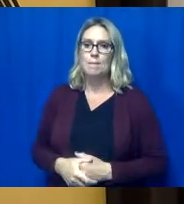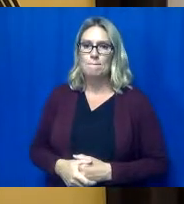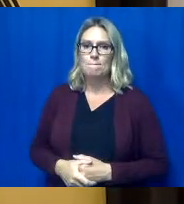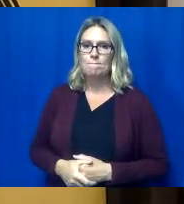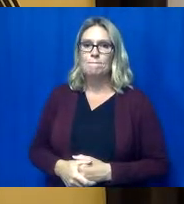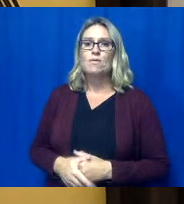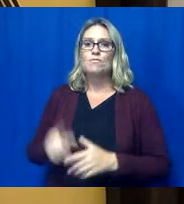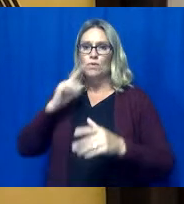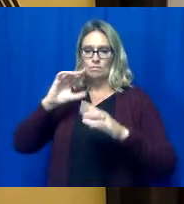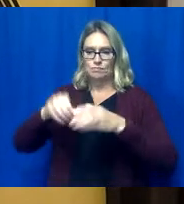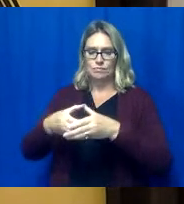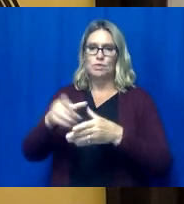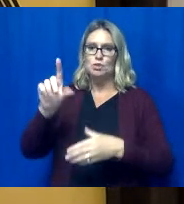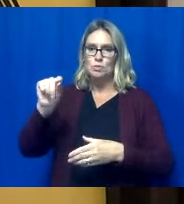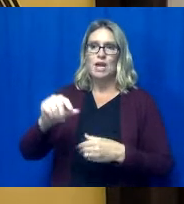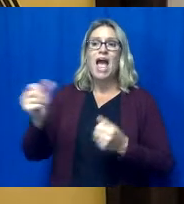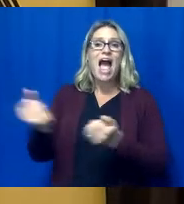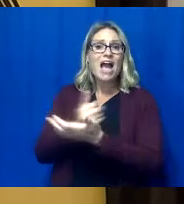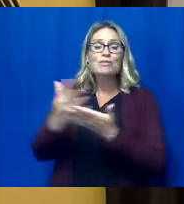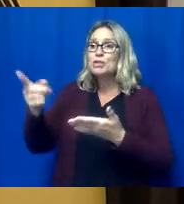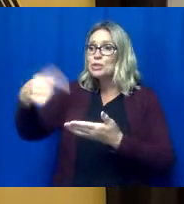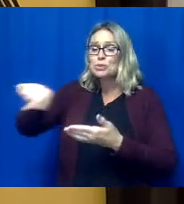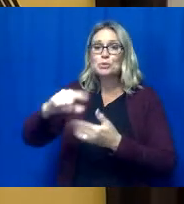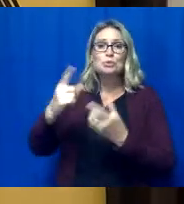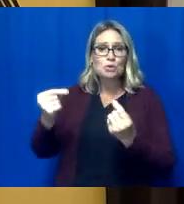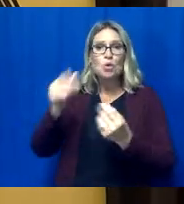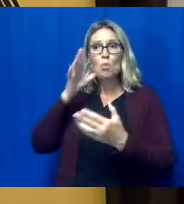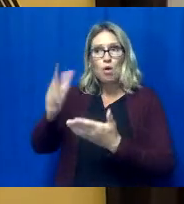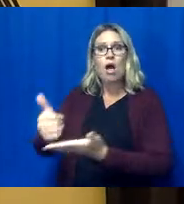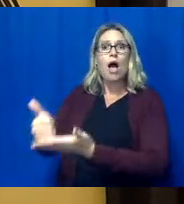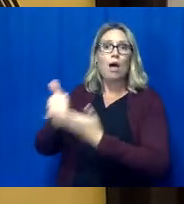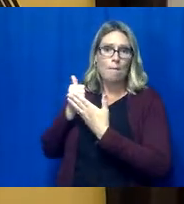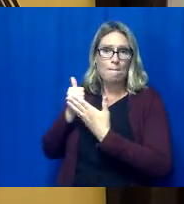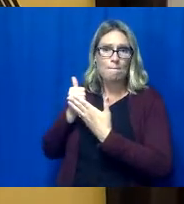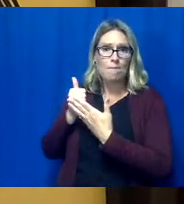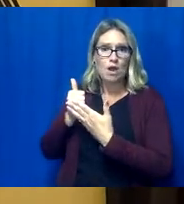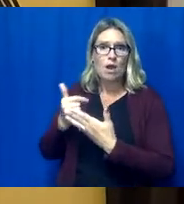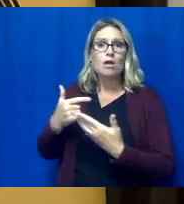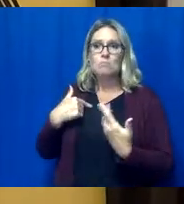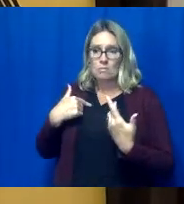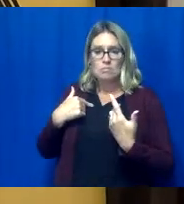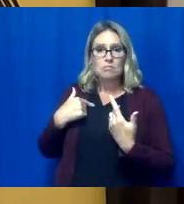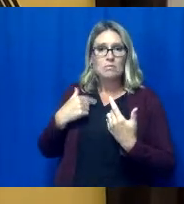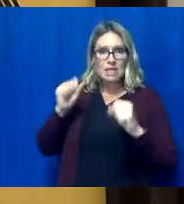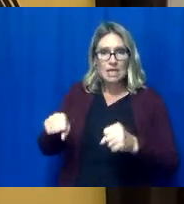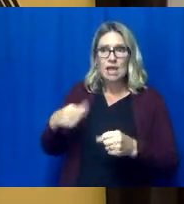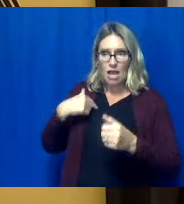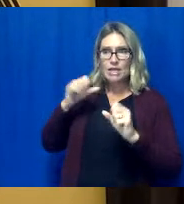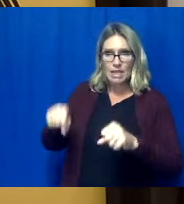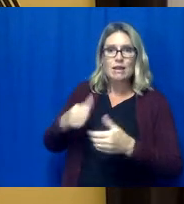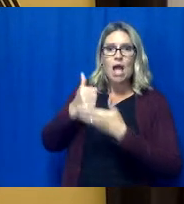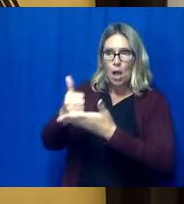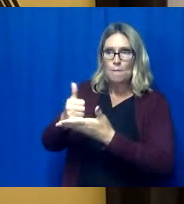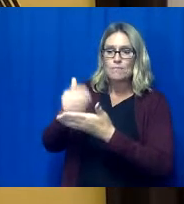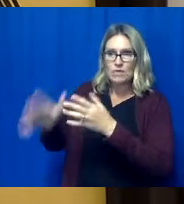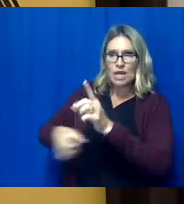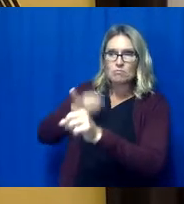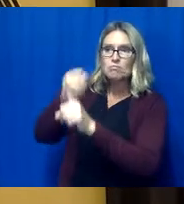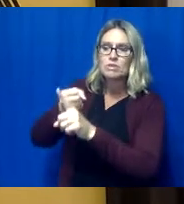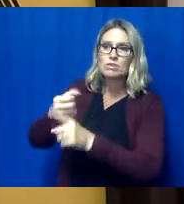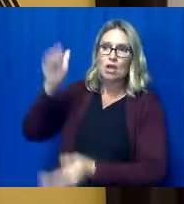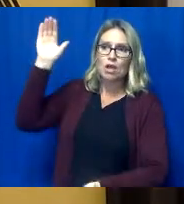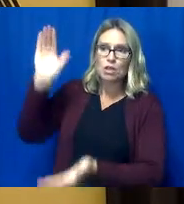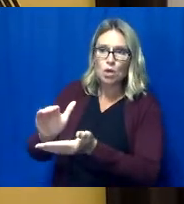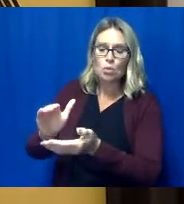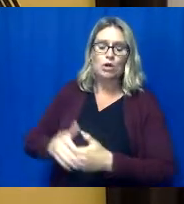doing is having an impact. You get to choose what kind of impact that will ultimately be. None of